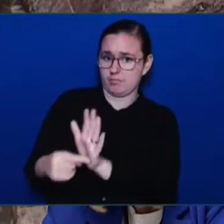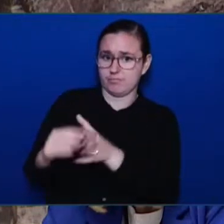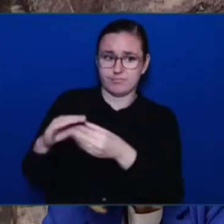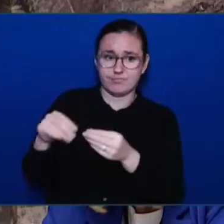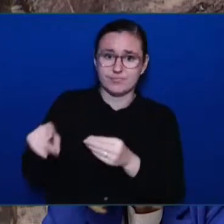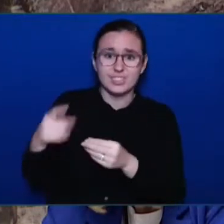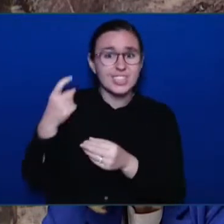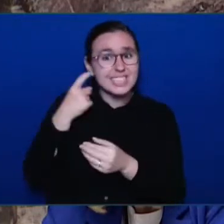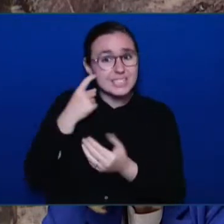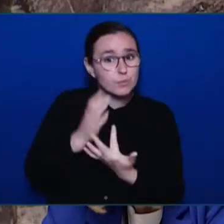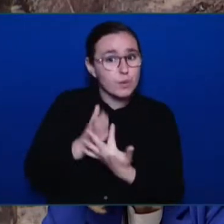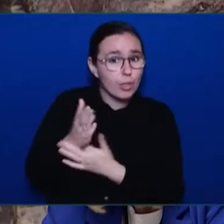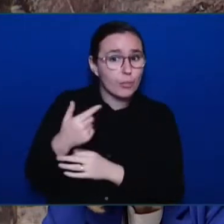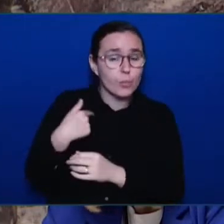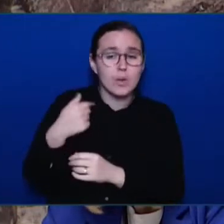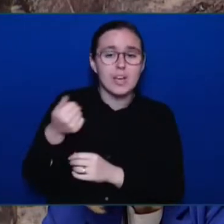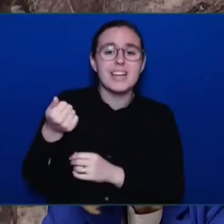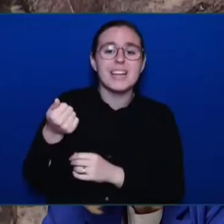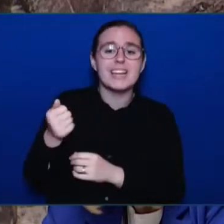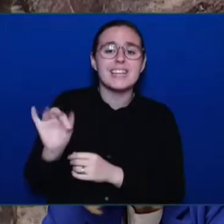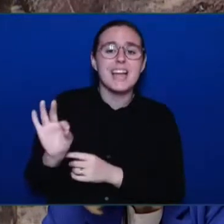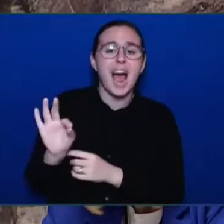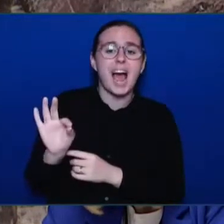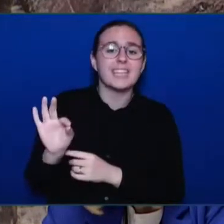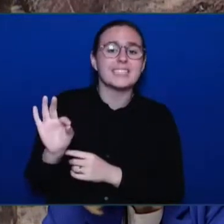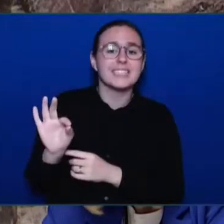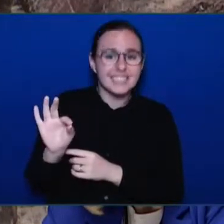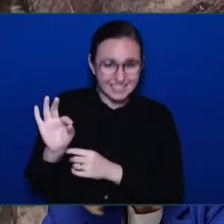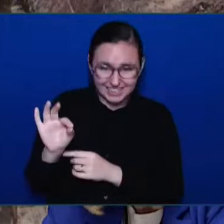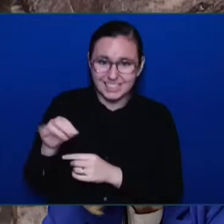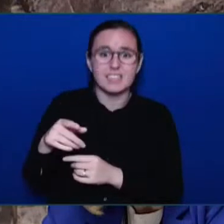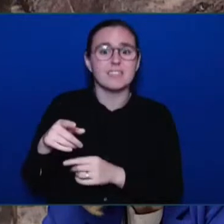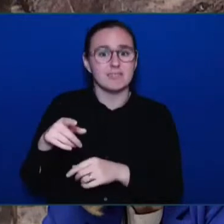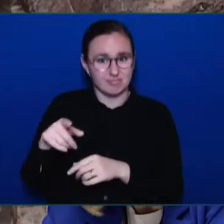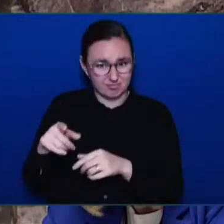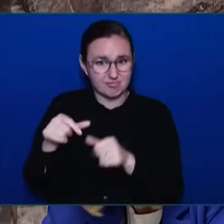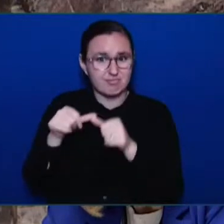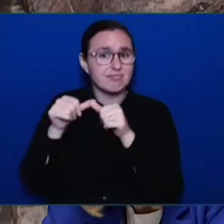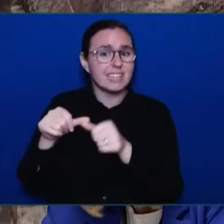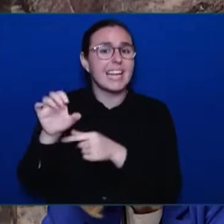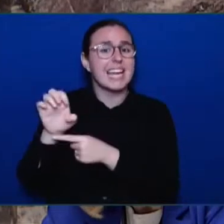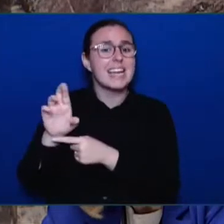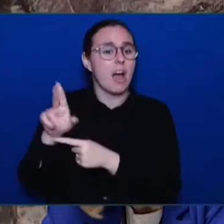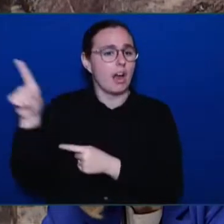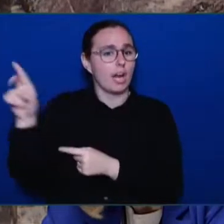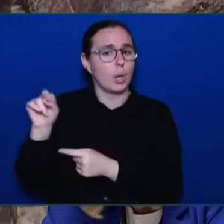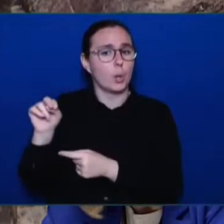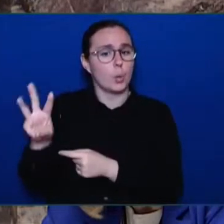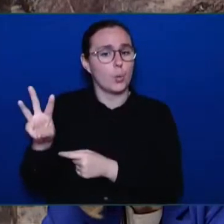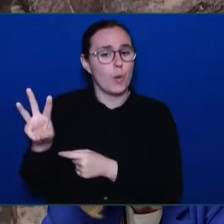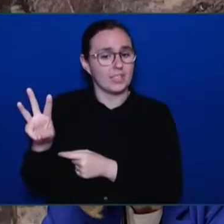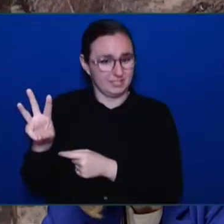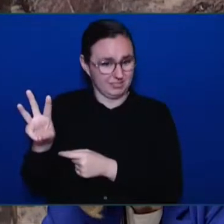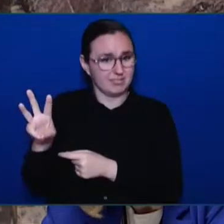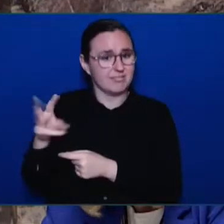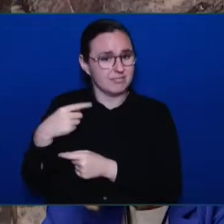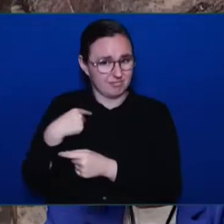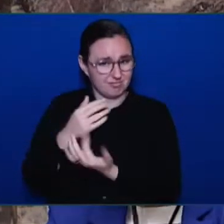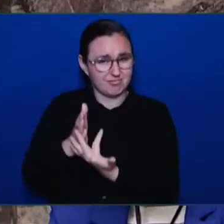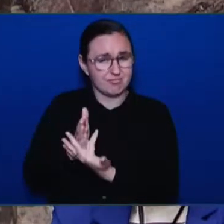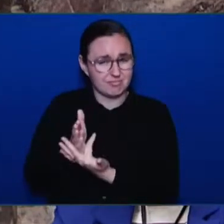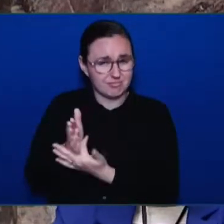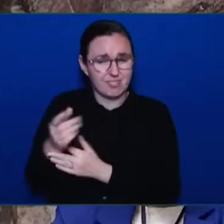19-hour-long ordeal in the ER in New West, seeking urgent medical attention. It was an